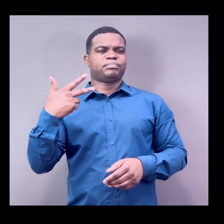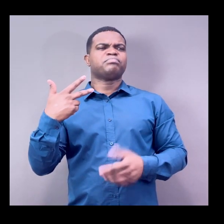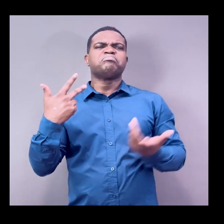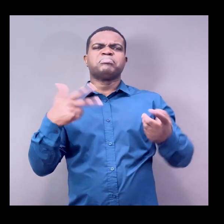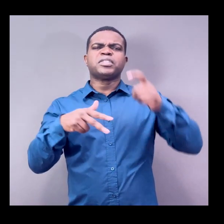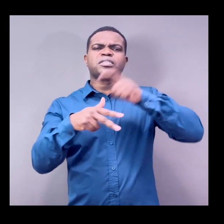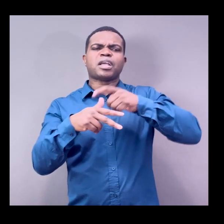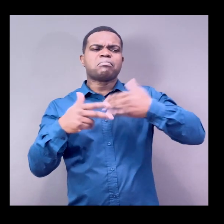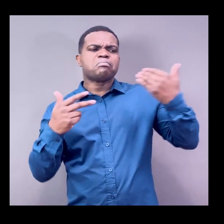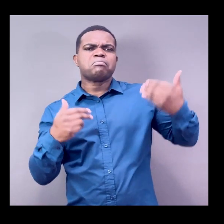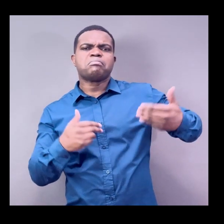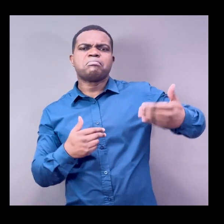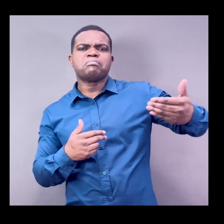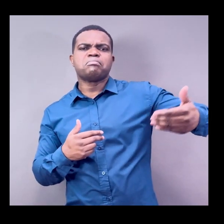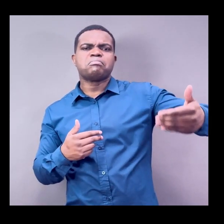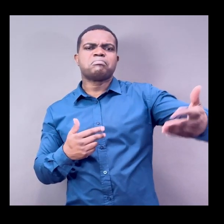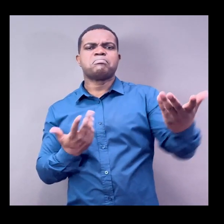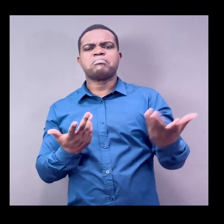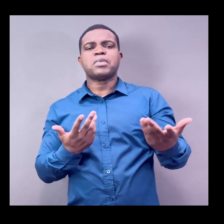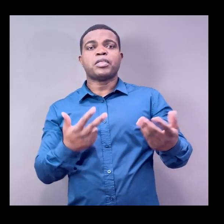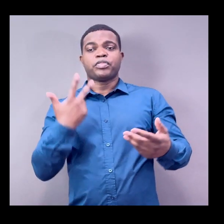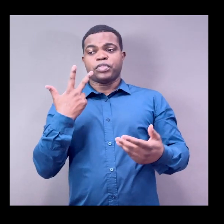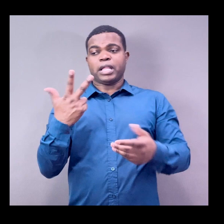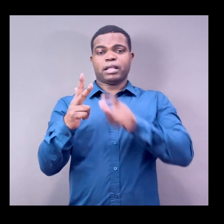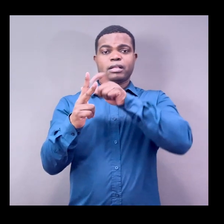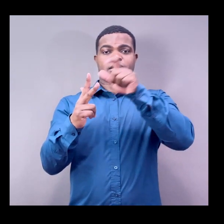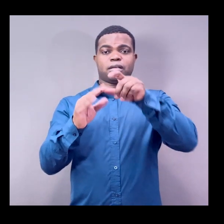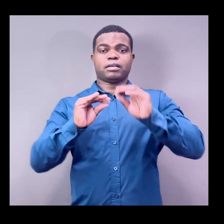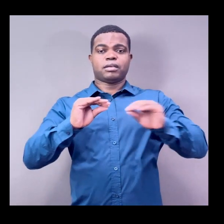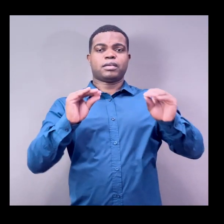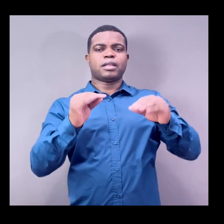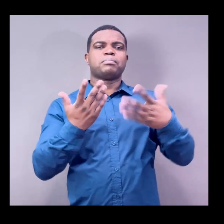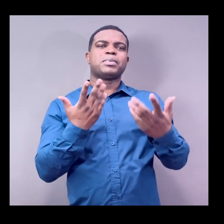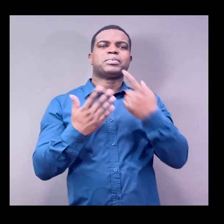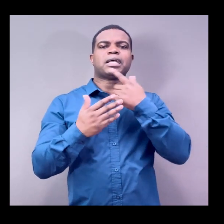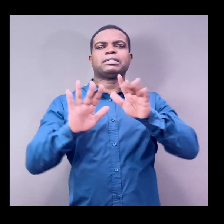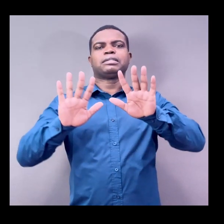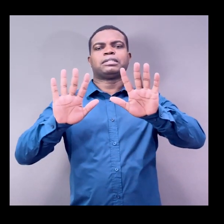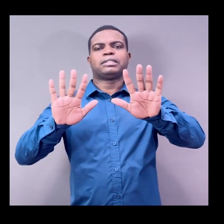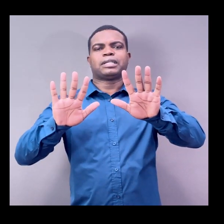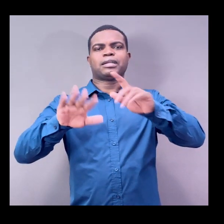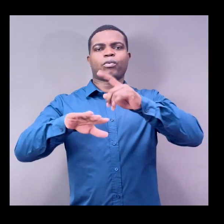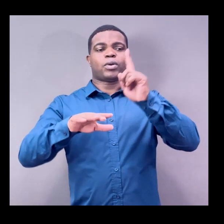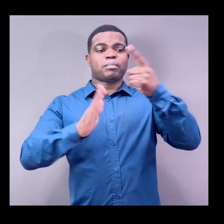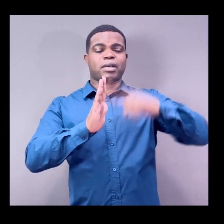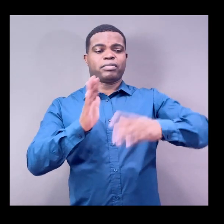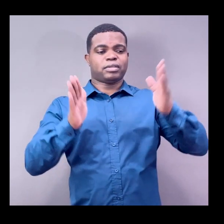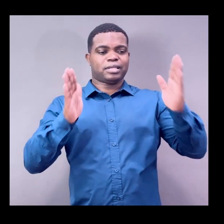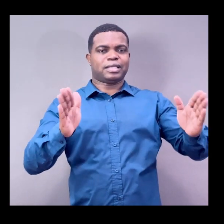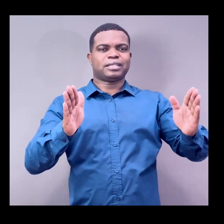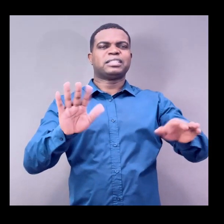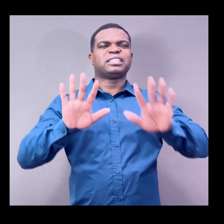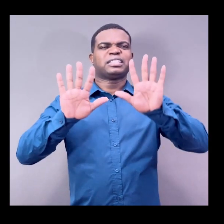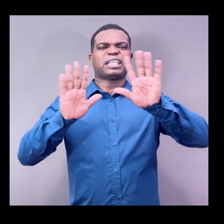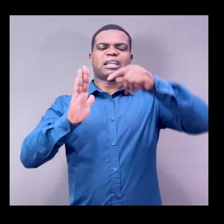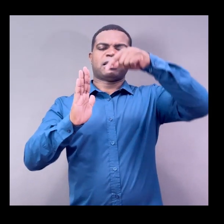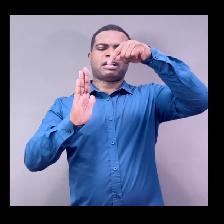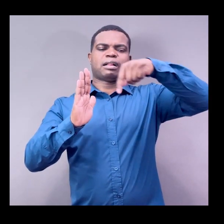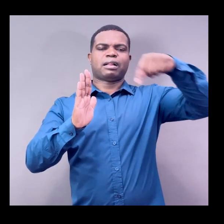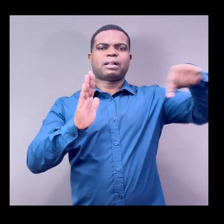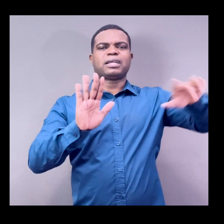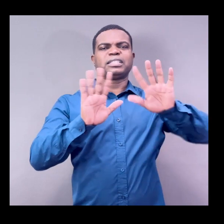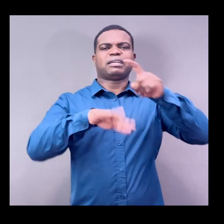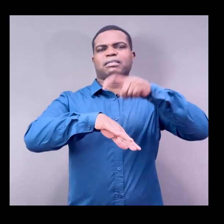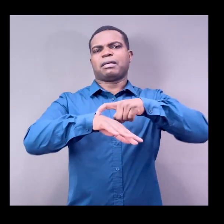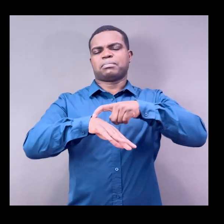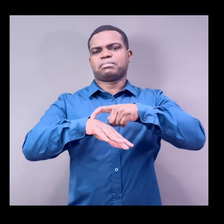how many times. Okay, so if you're having 3 trainers, if it is 10 times in a month,